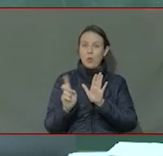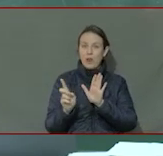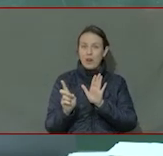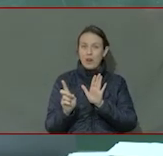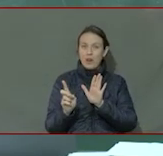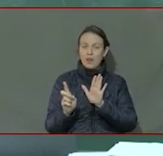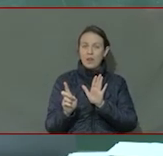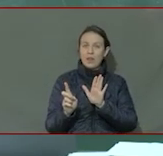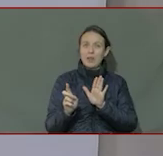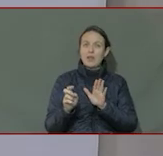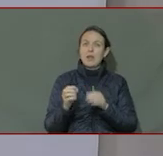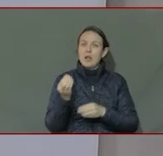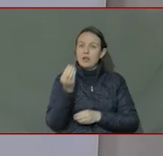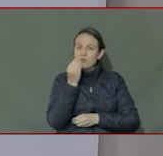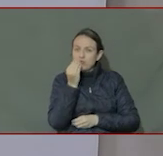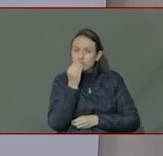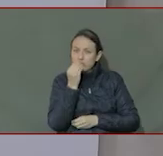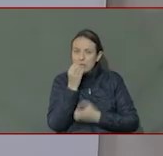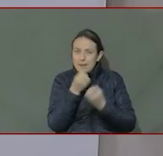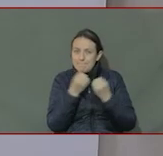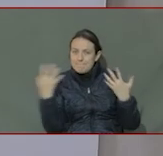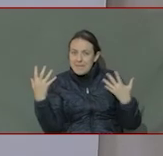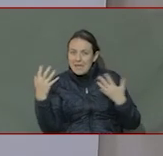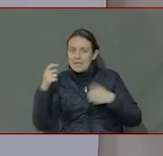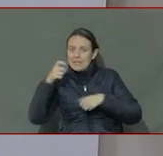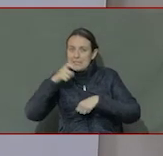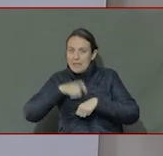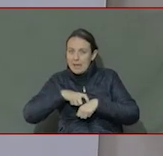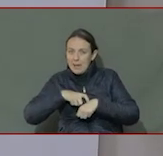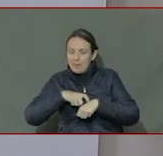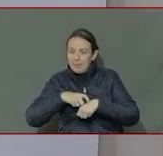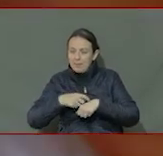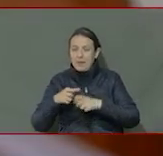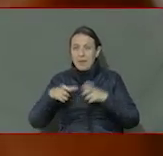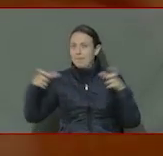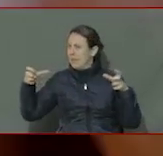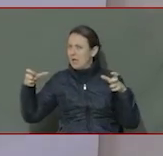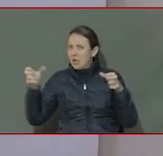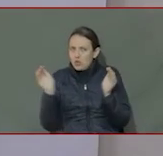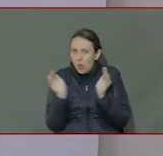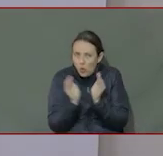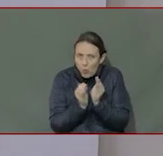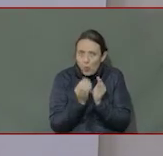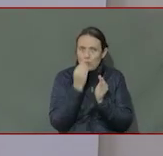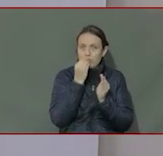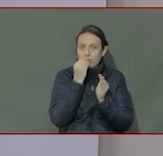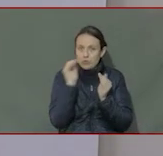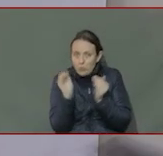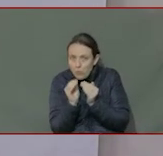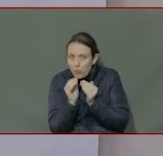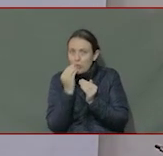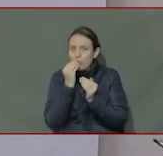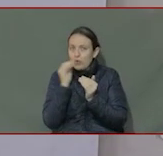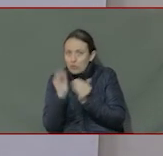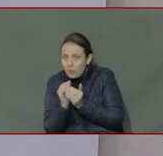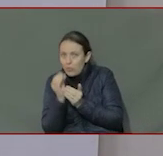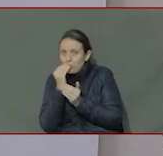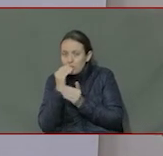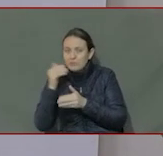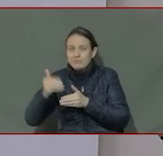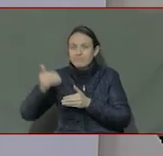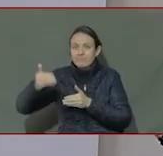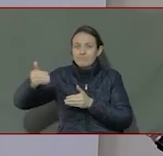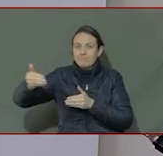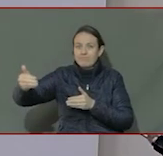many small meals and eating fewer large meals. Do you see what the graphs are all about? Even read the heading